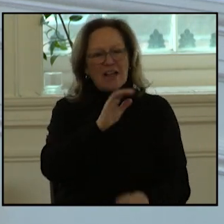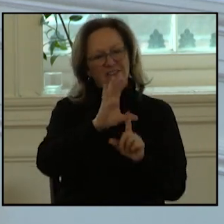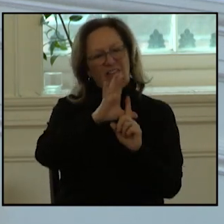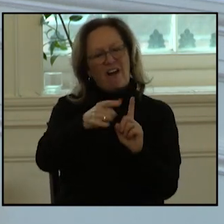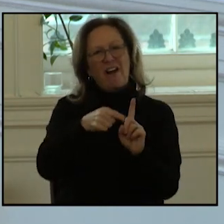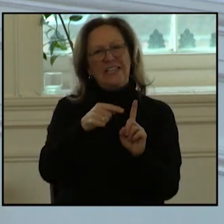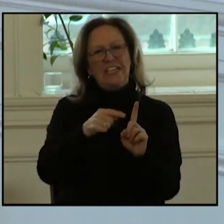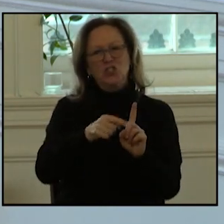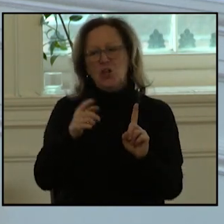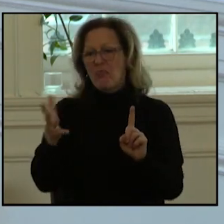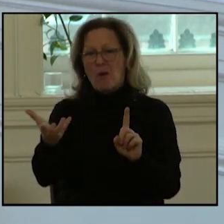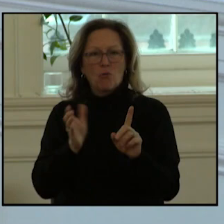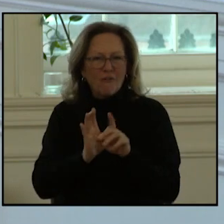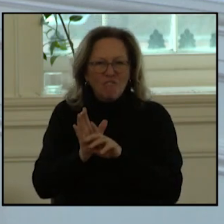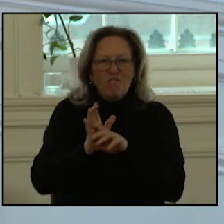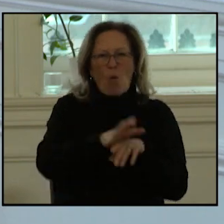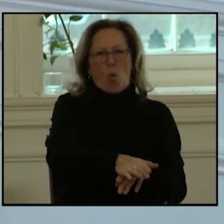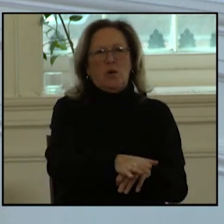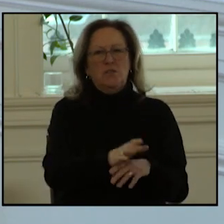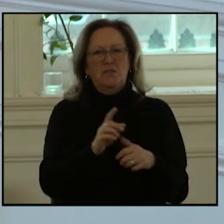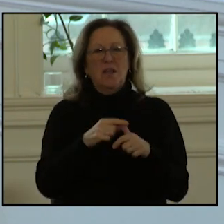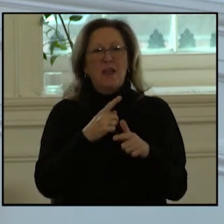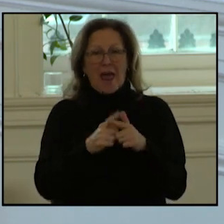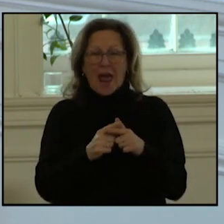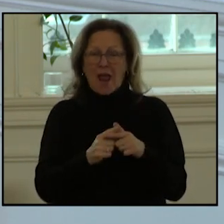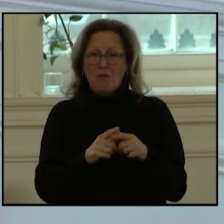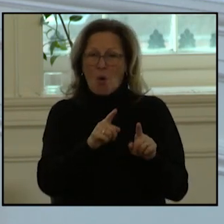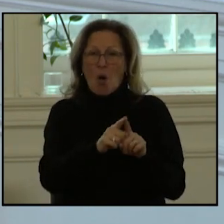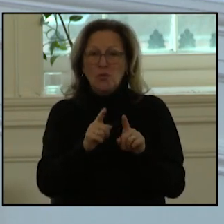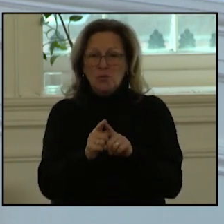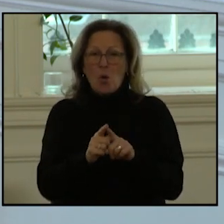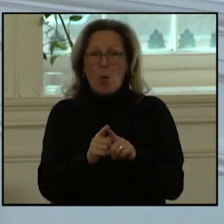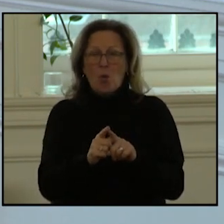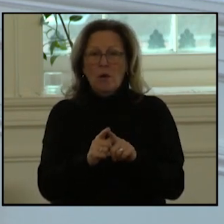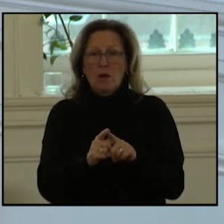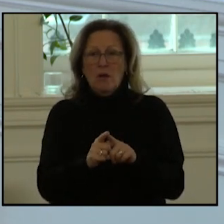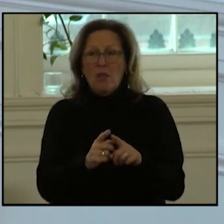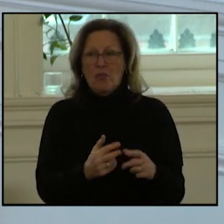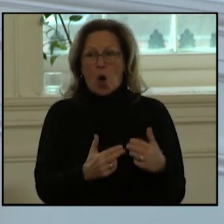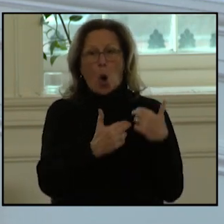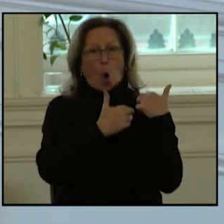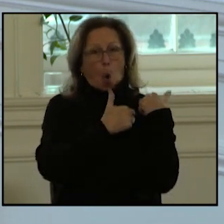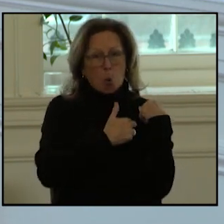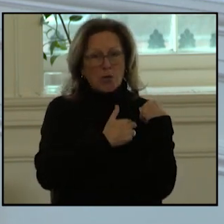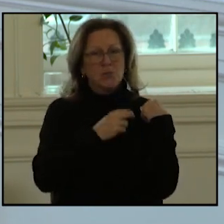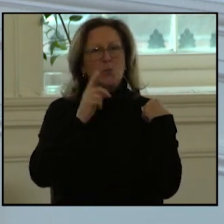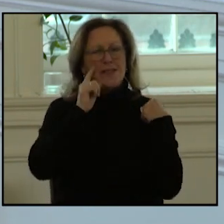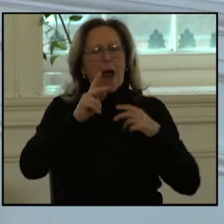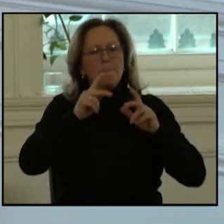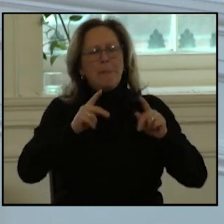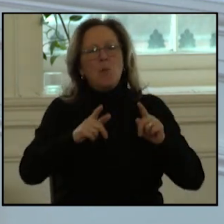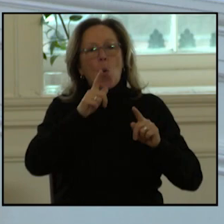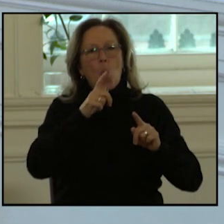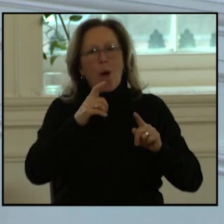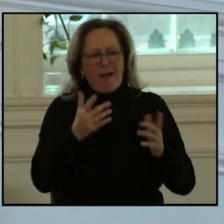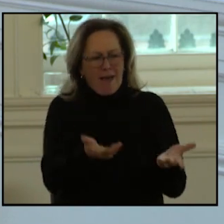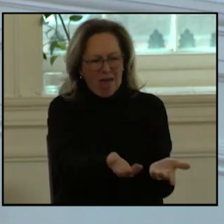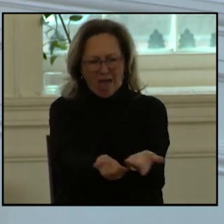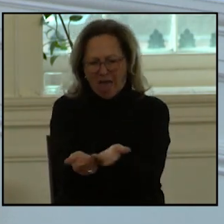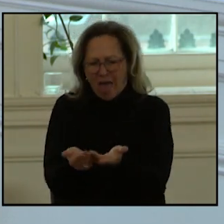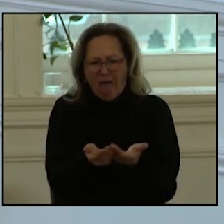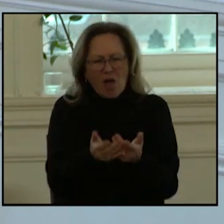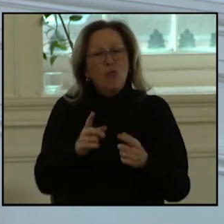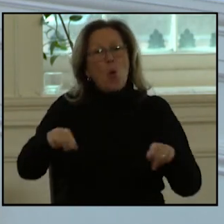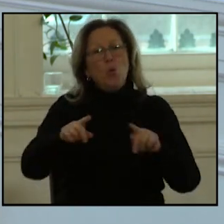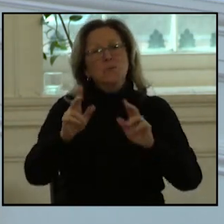also putting the onus on those who were holding someone else's life in their hands. So language is important. And these